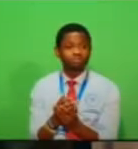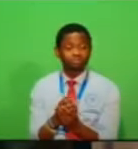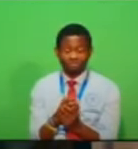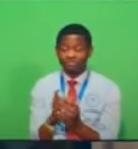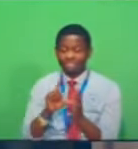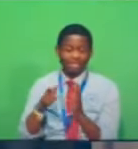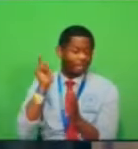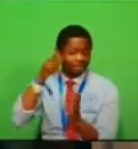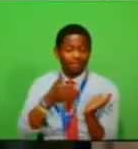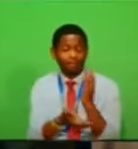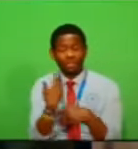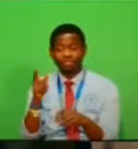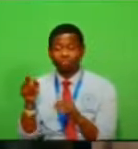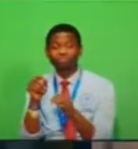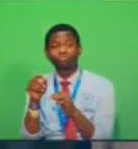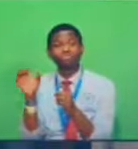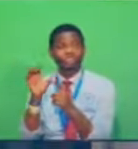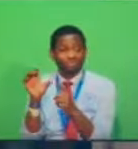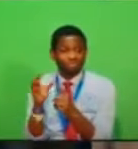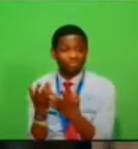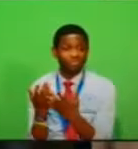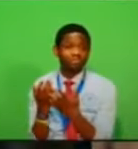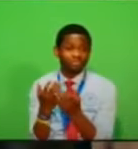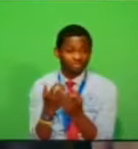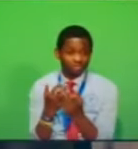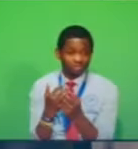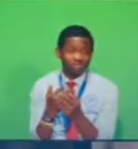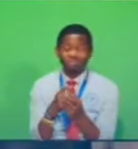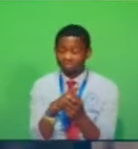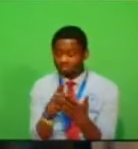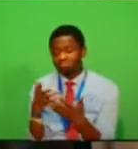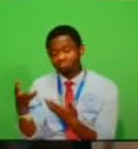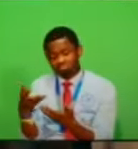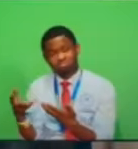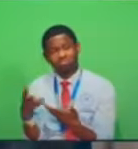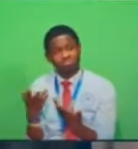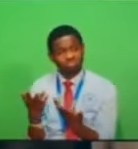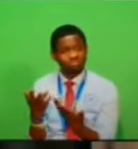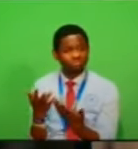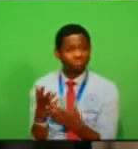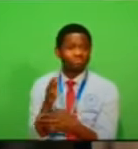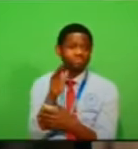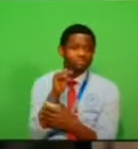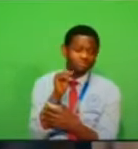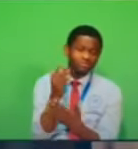city. I never knew any church. I've never been anywhere. At the age of